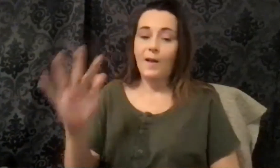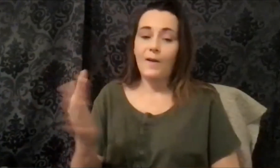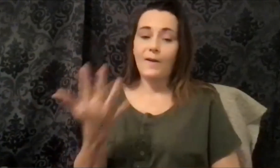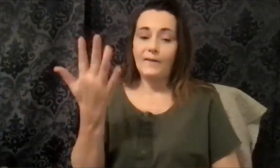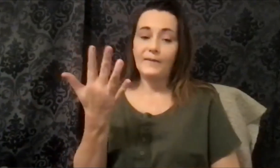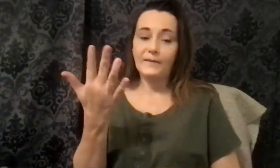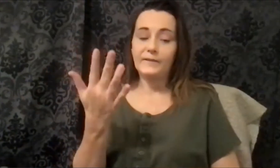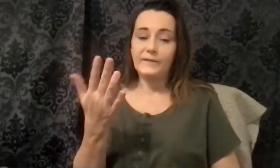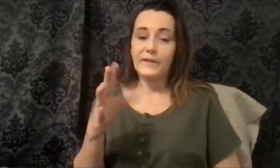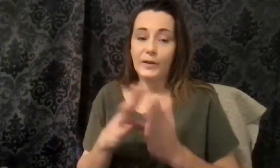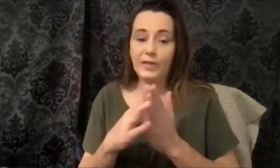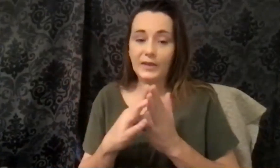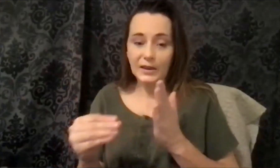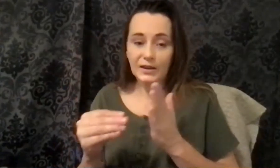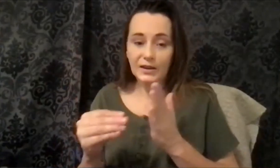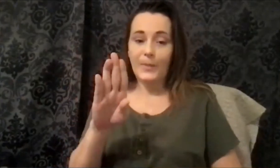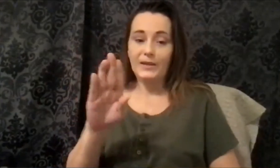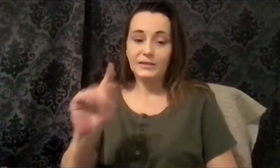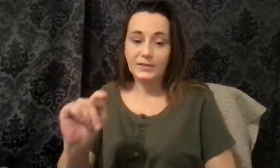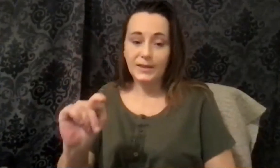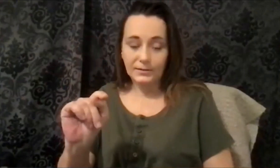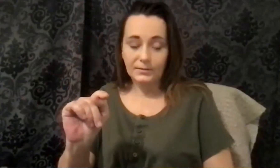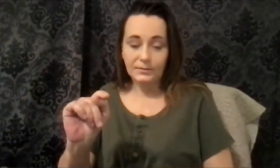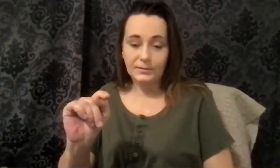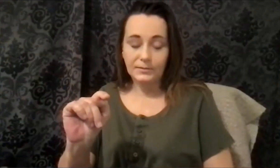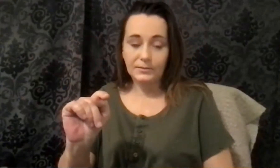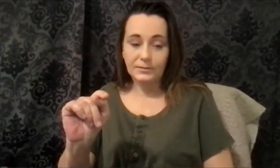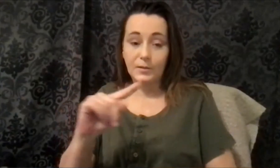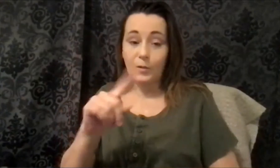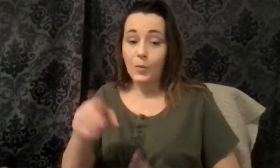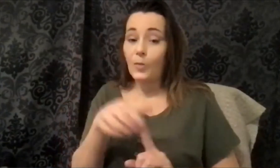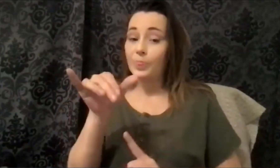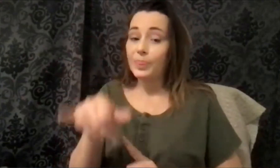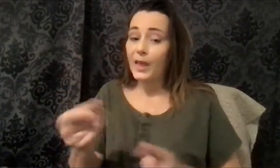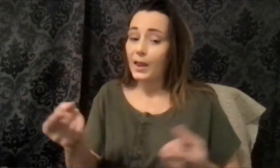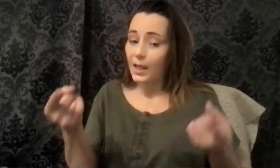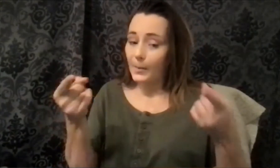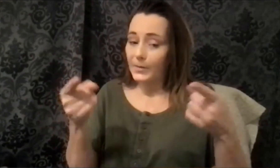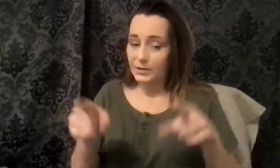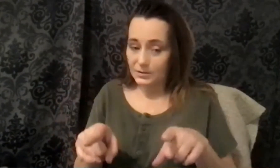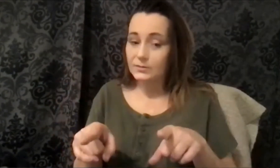of the basic text. So when that happens,